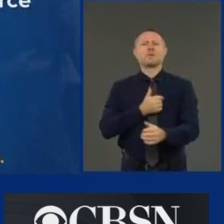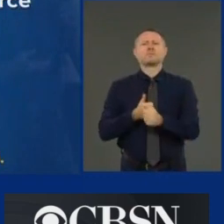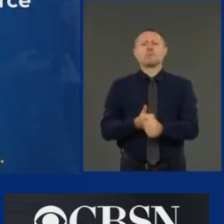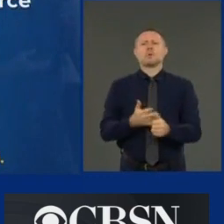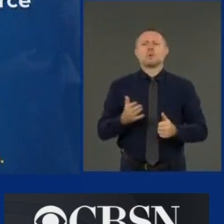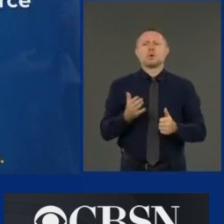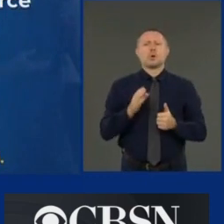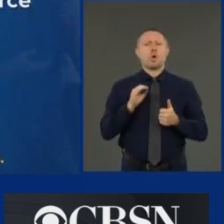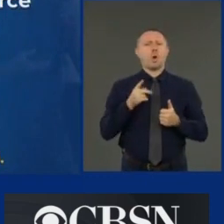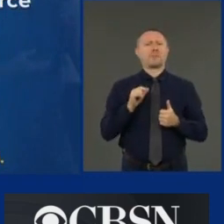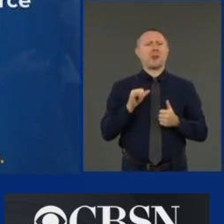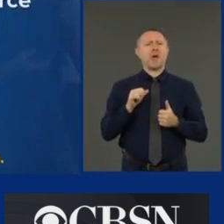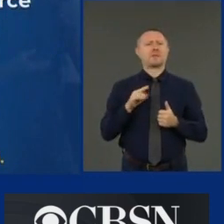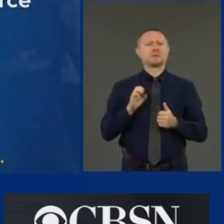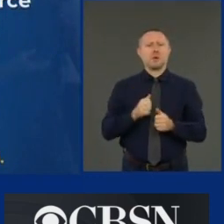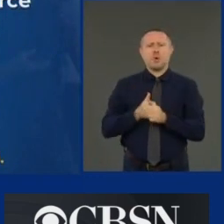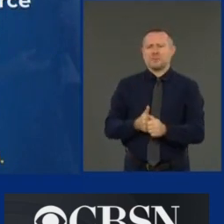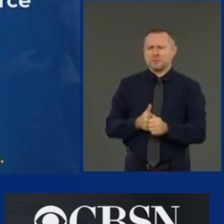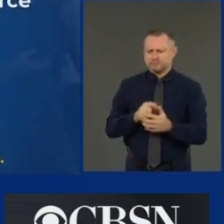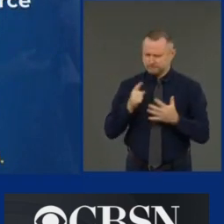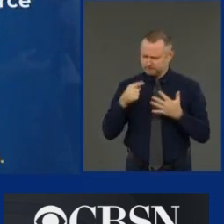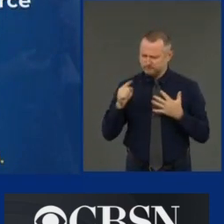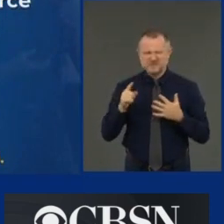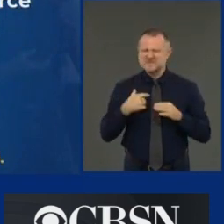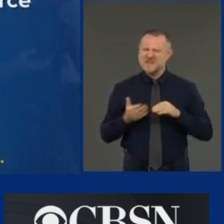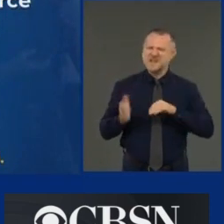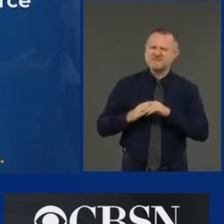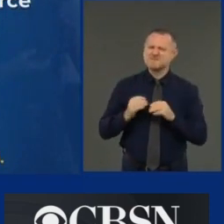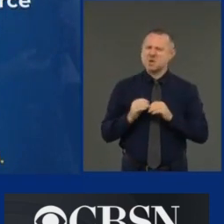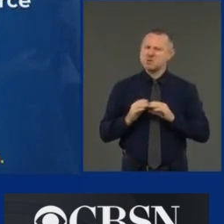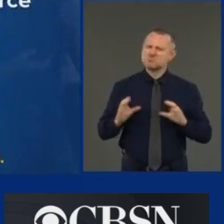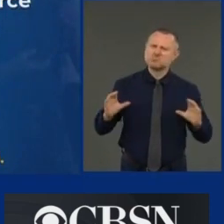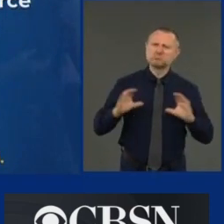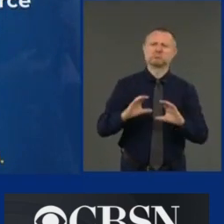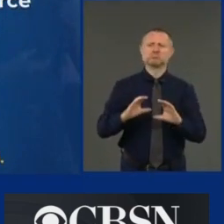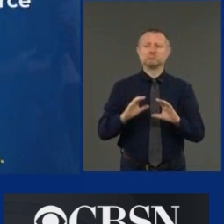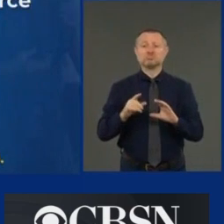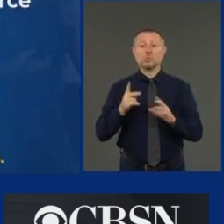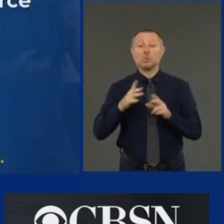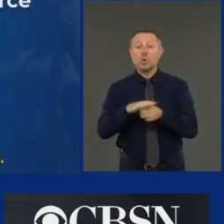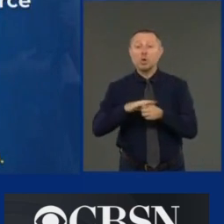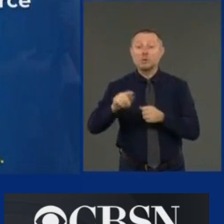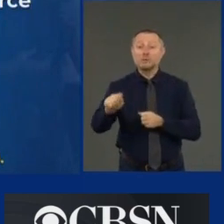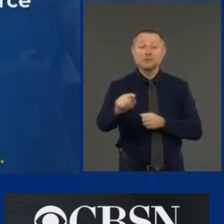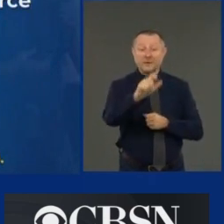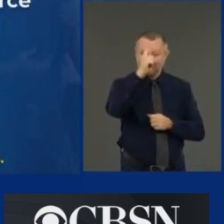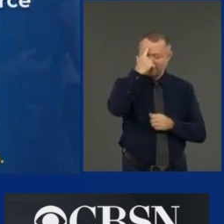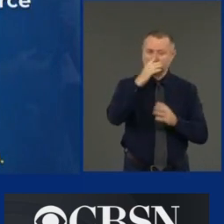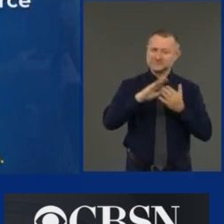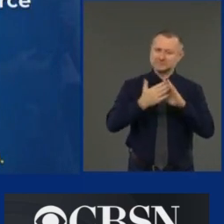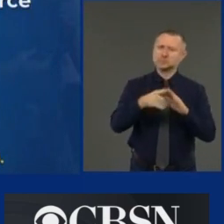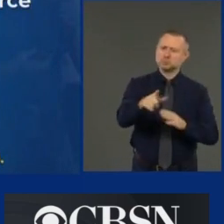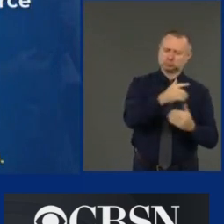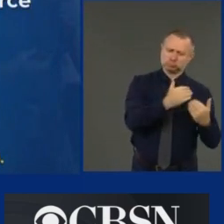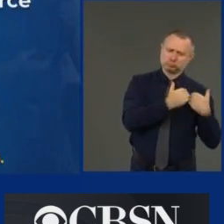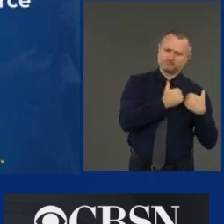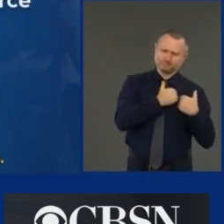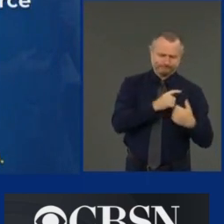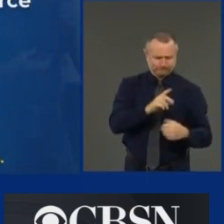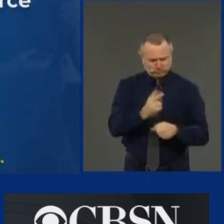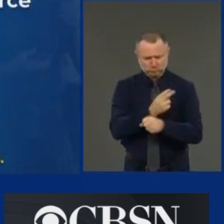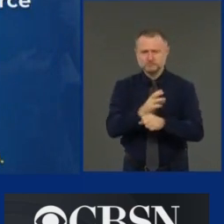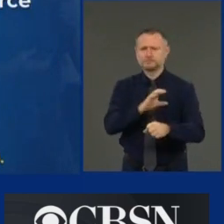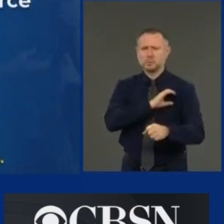I've said many times it's the responsibility of local government to use their police to make sure the health orders are being enforced in bars and